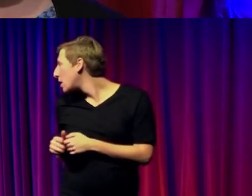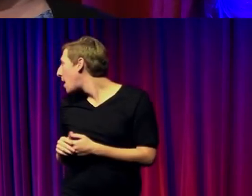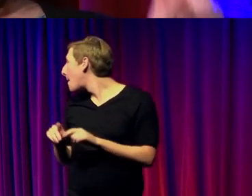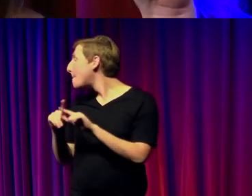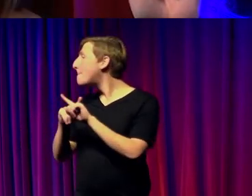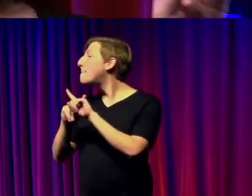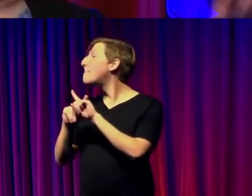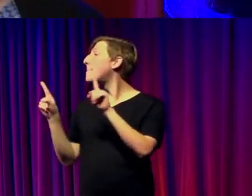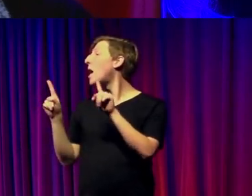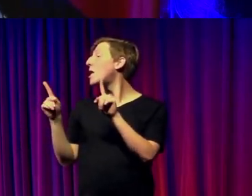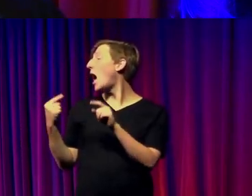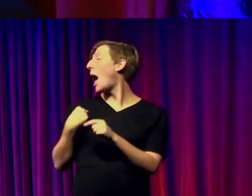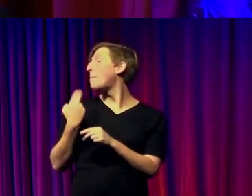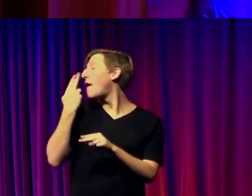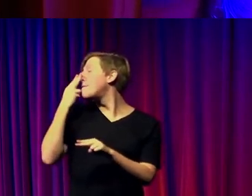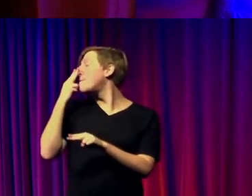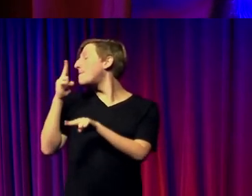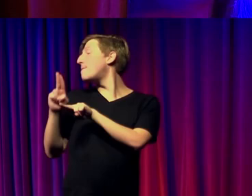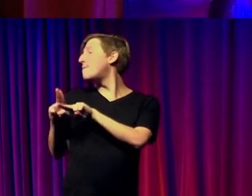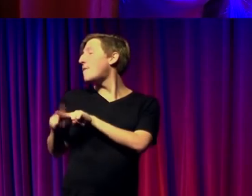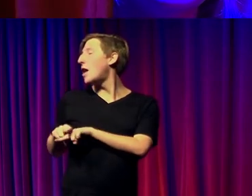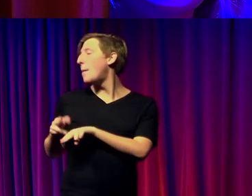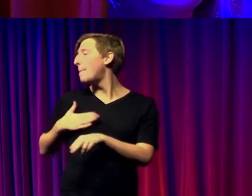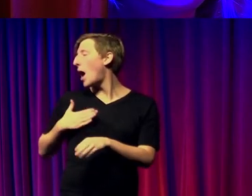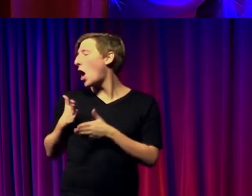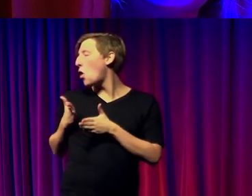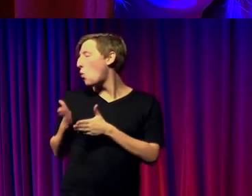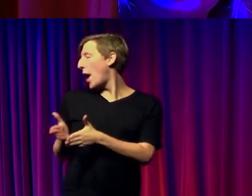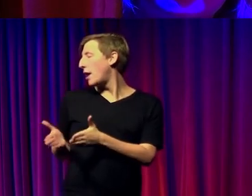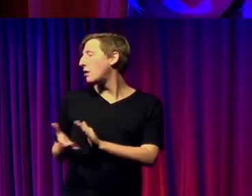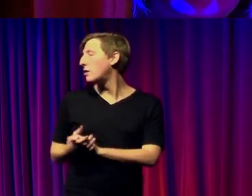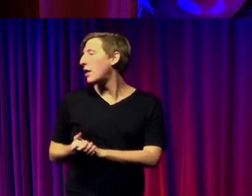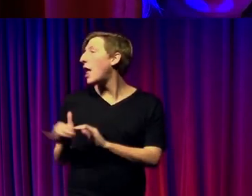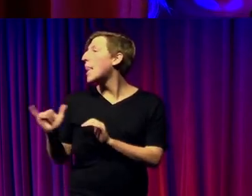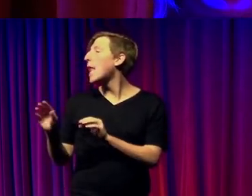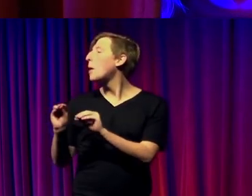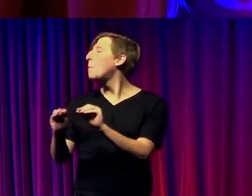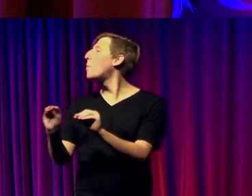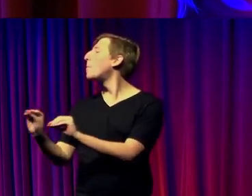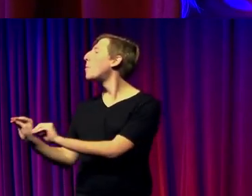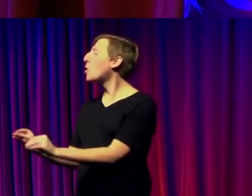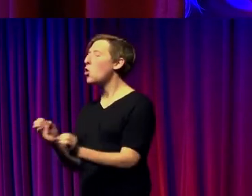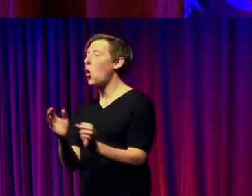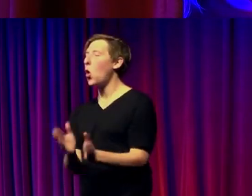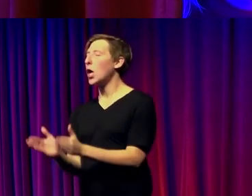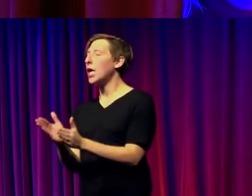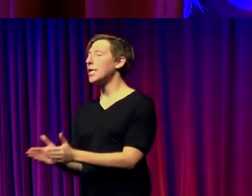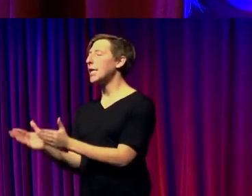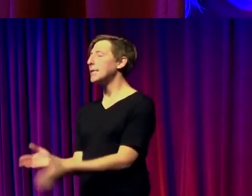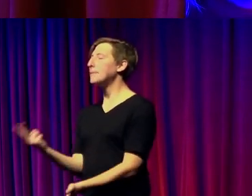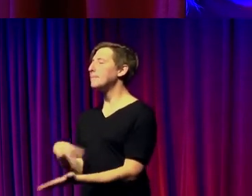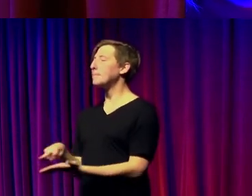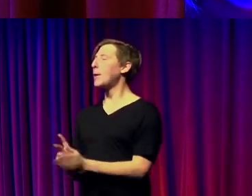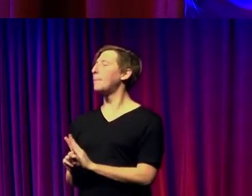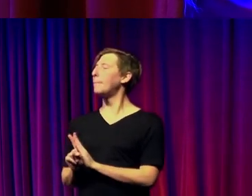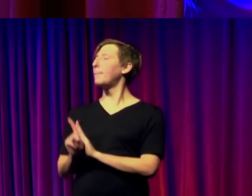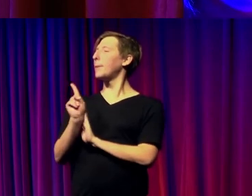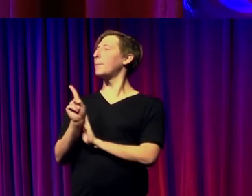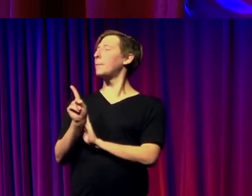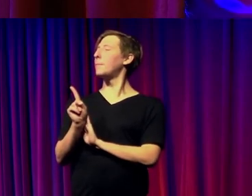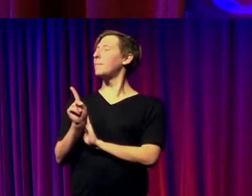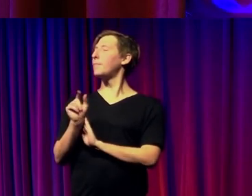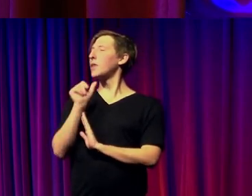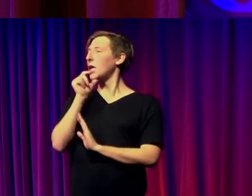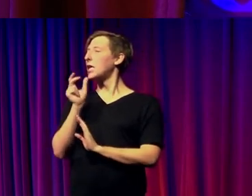However, I'm fun in my own ways, like putting things in their proper places and standing up straight instead